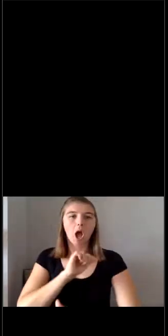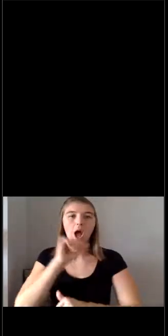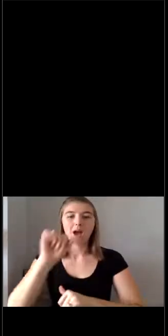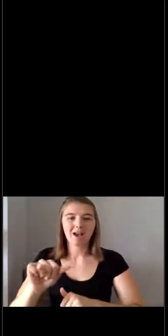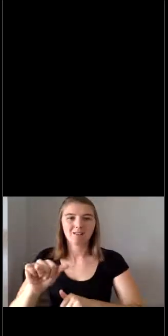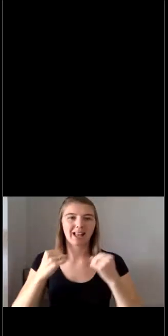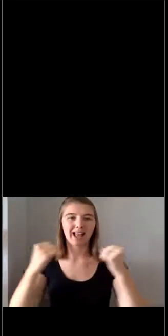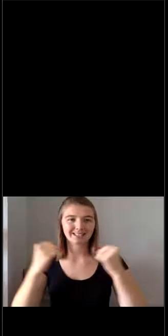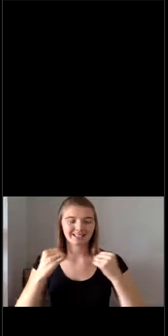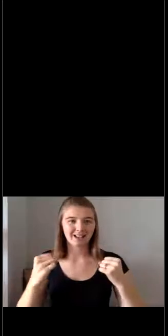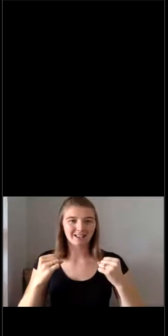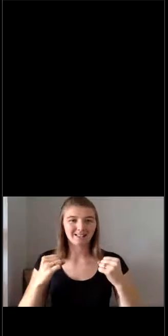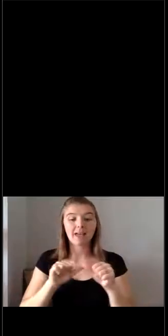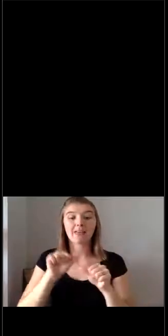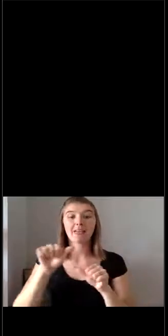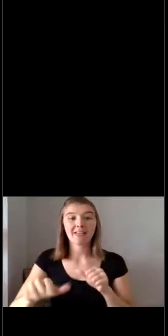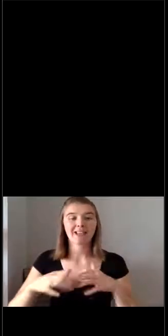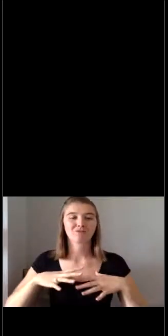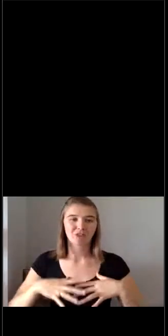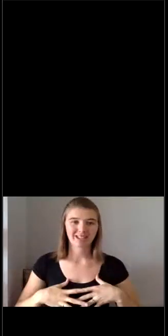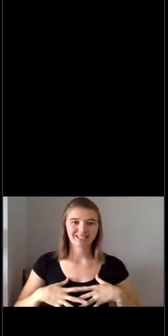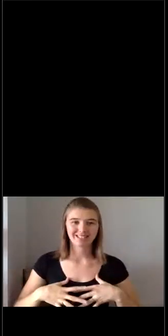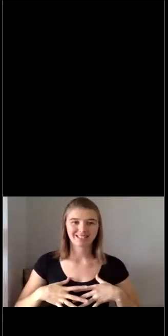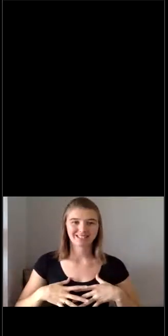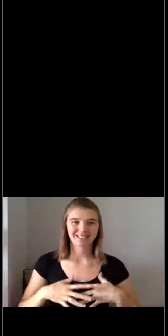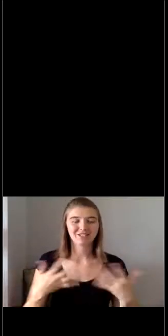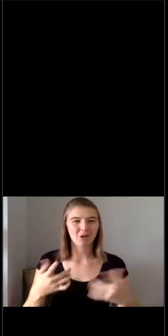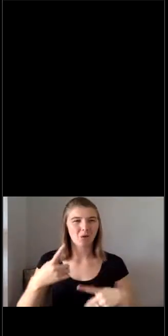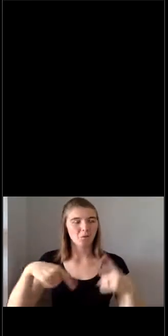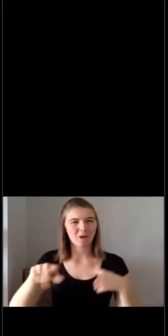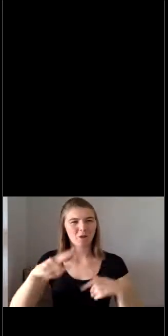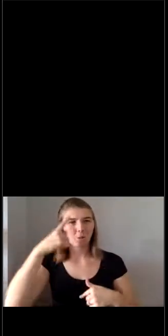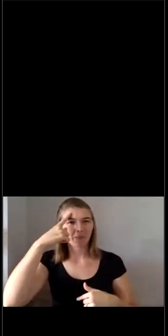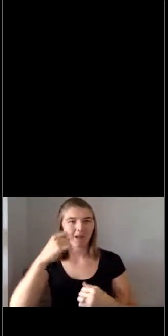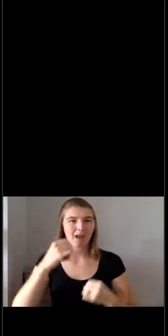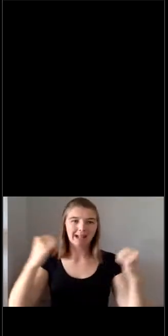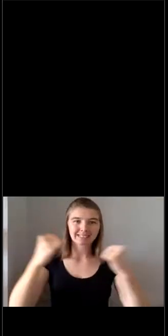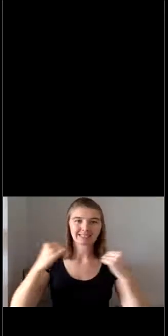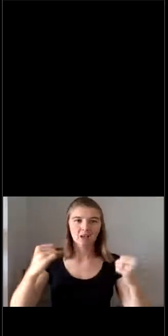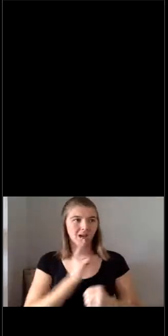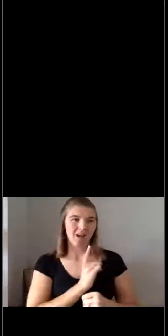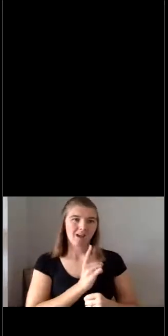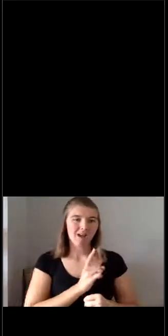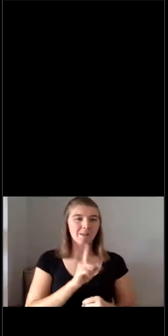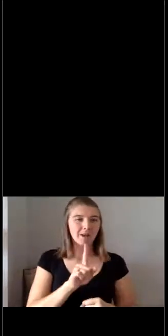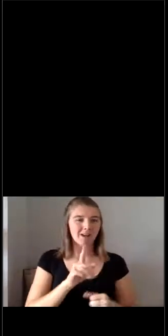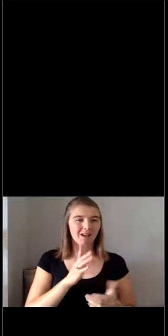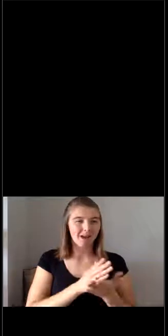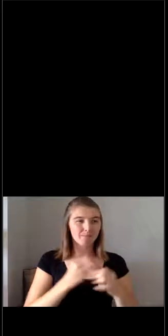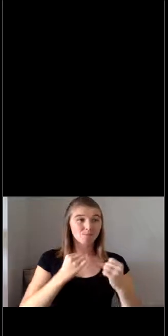day. So as much as we might like the idea of the moving is strengthening the muscles, when we move, we're actually breaking and tearing the muscles